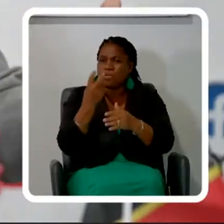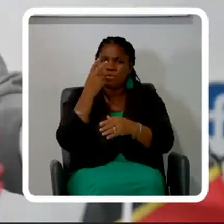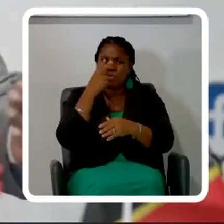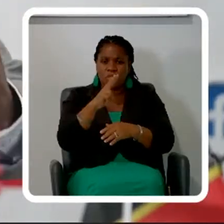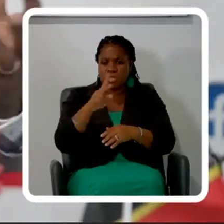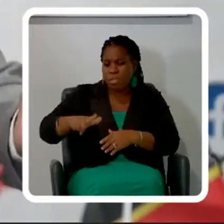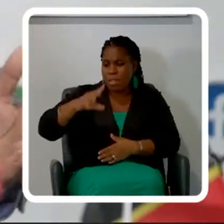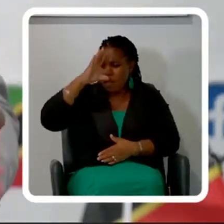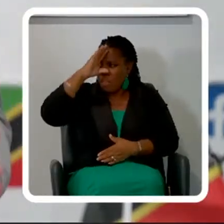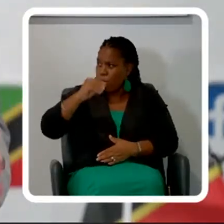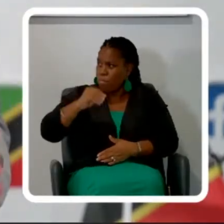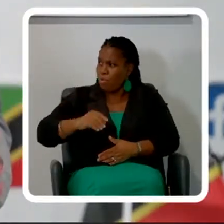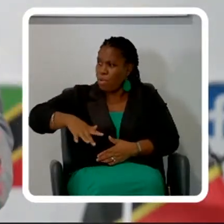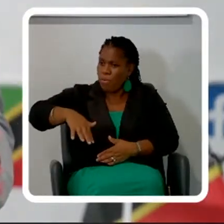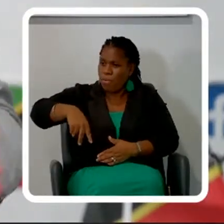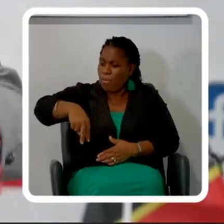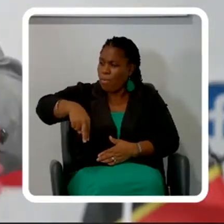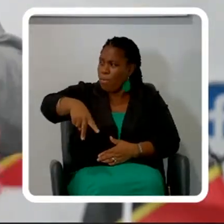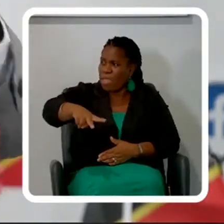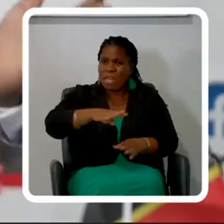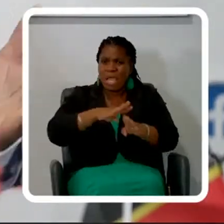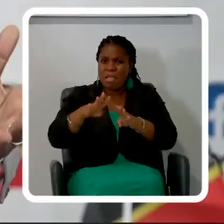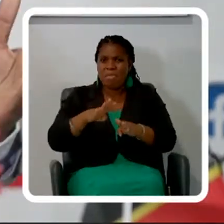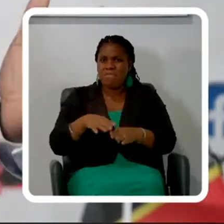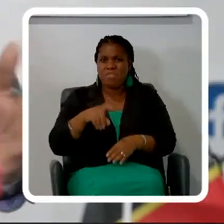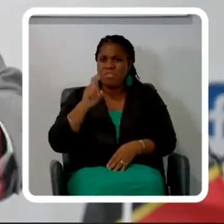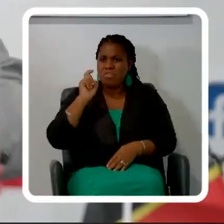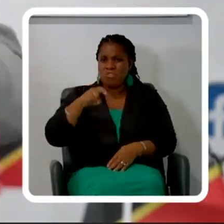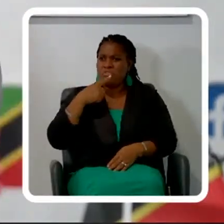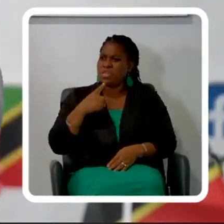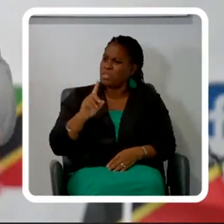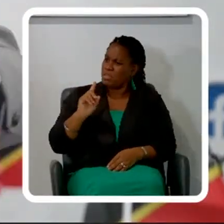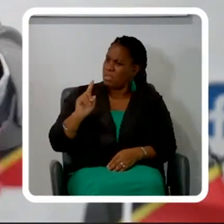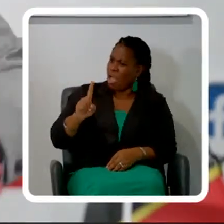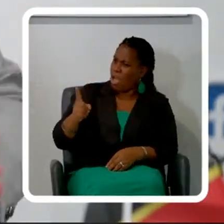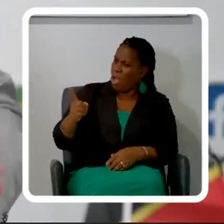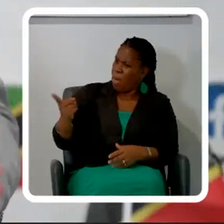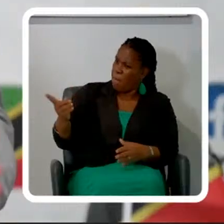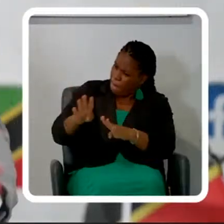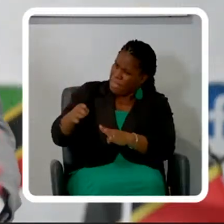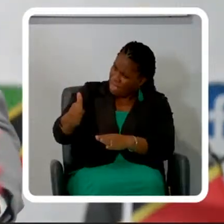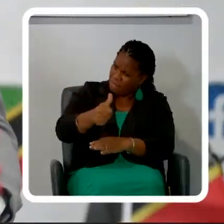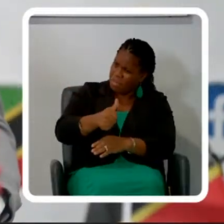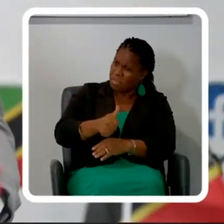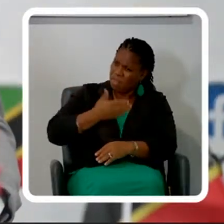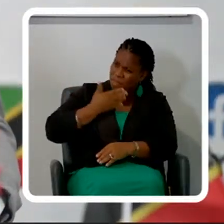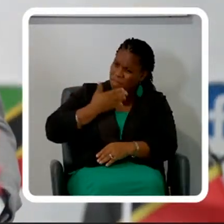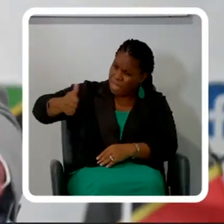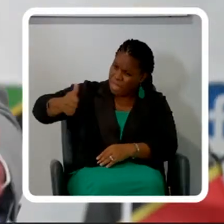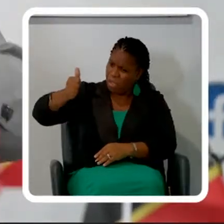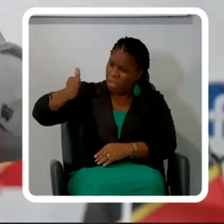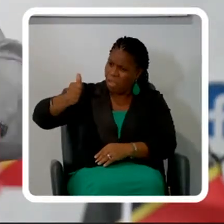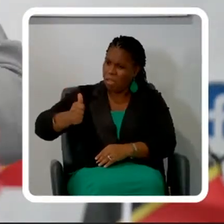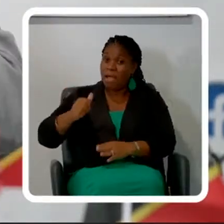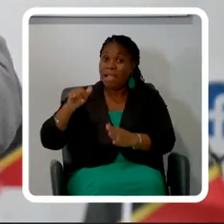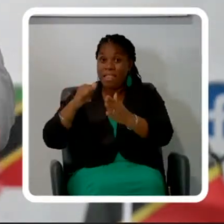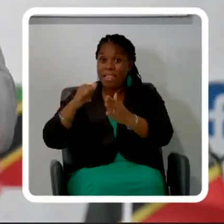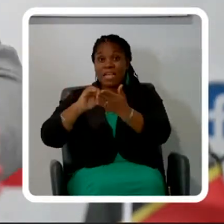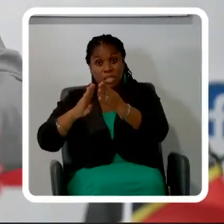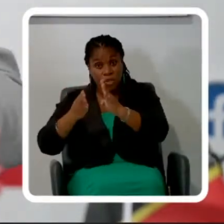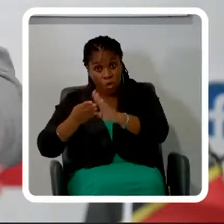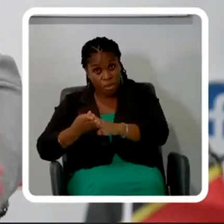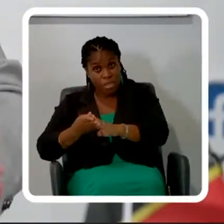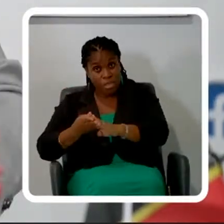down the road and they're behaving well. You don't have to be super educated to say, man, behave better than that. That is the community having